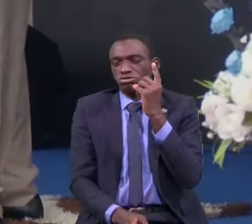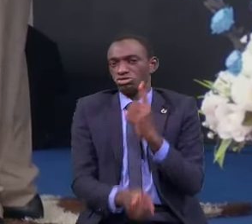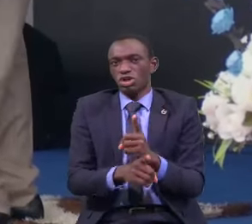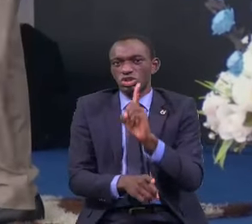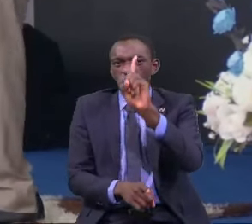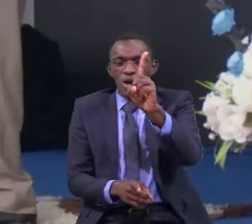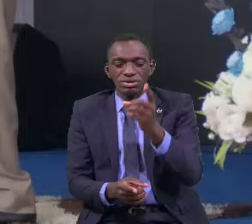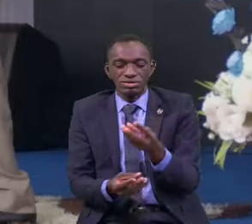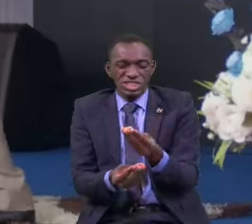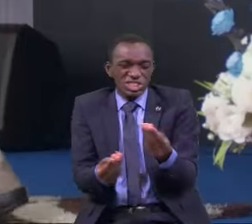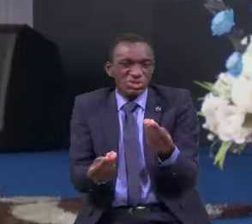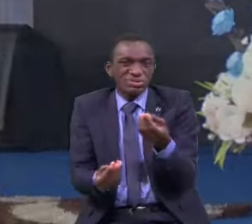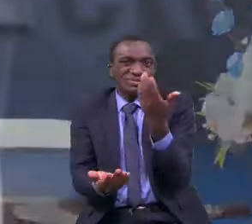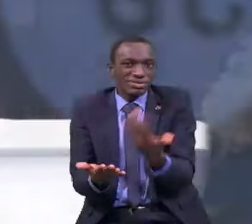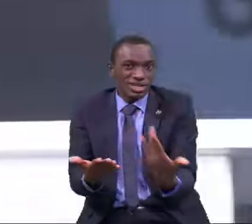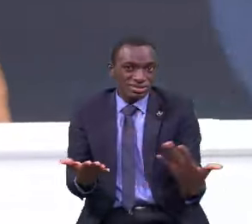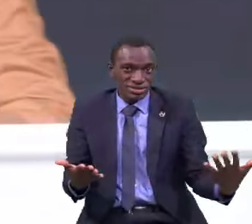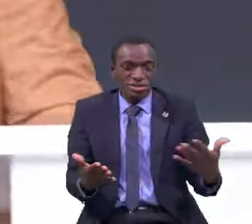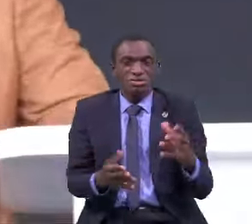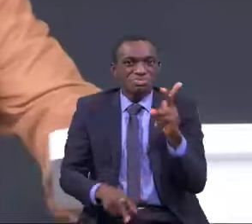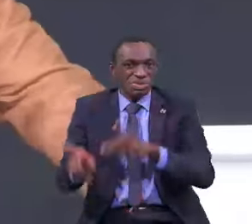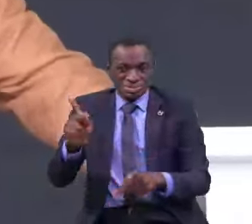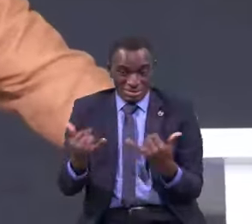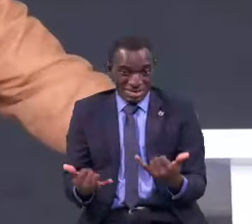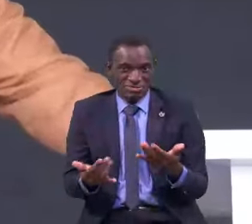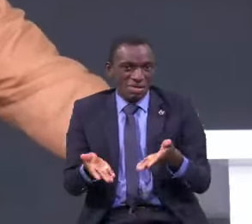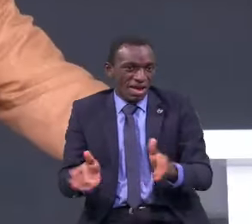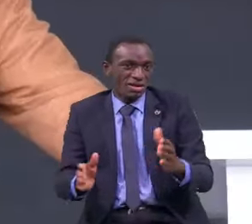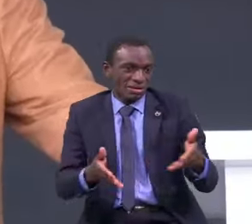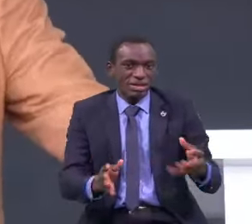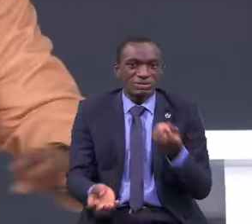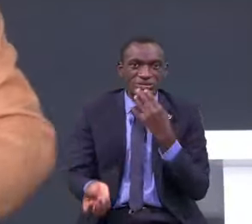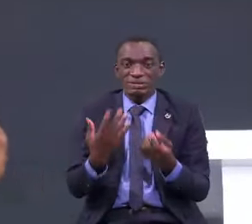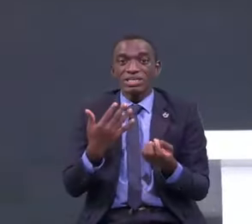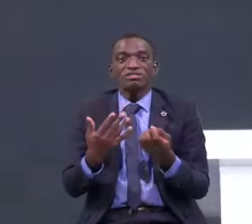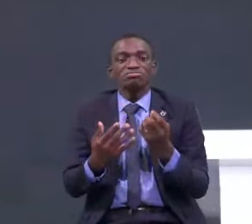thing to stand between them and glory.